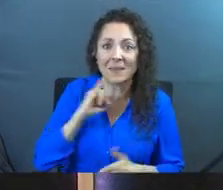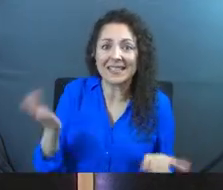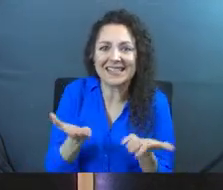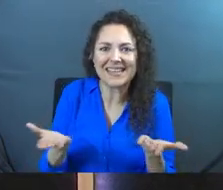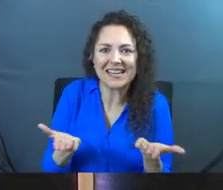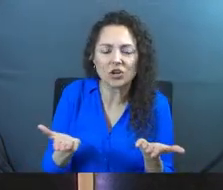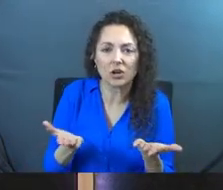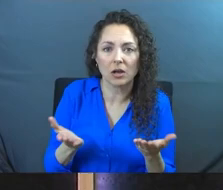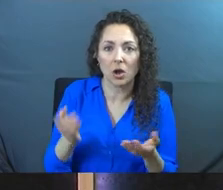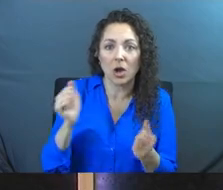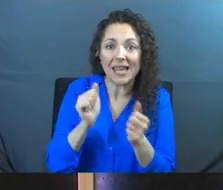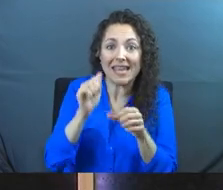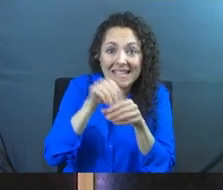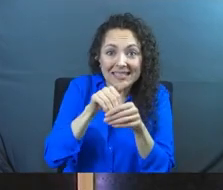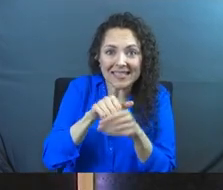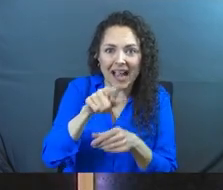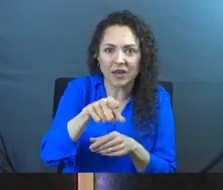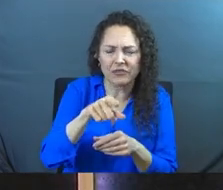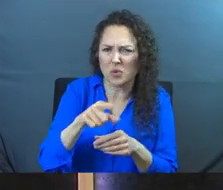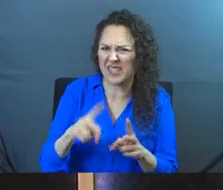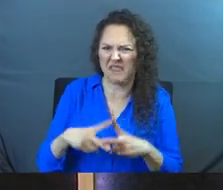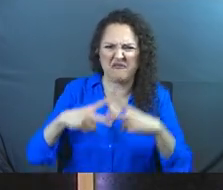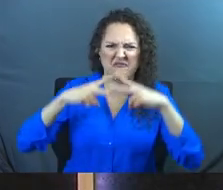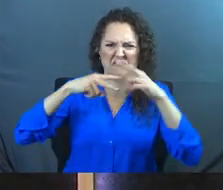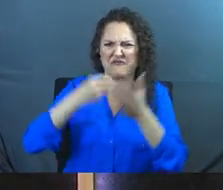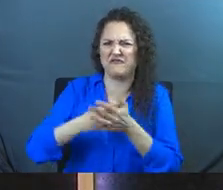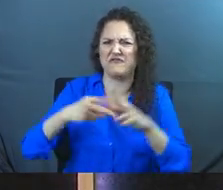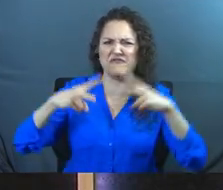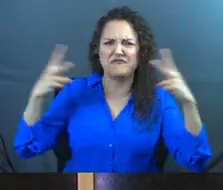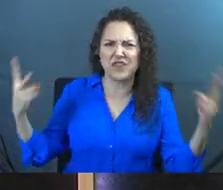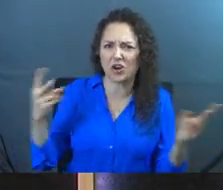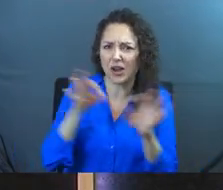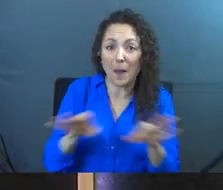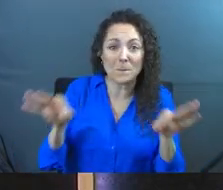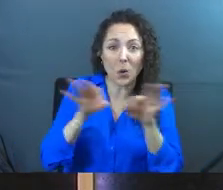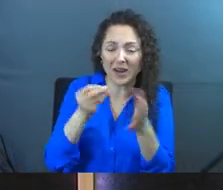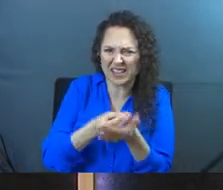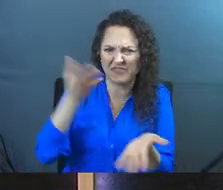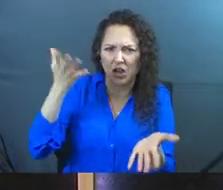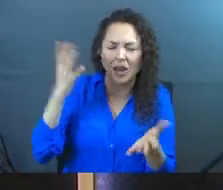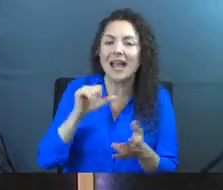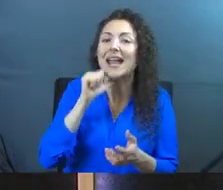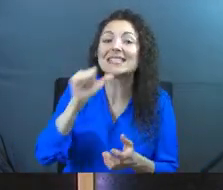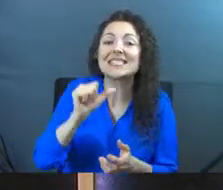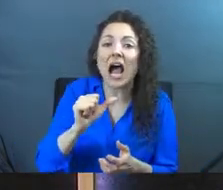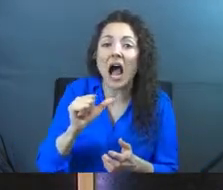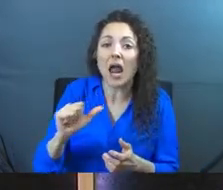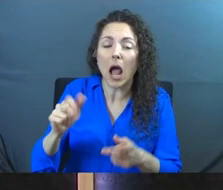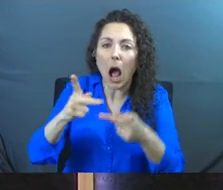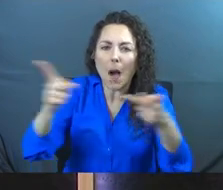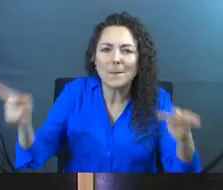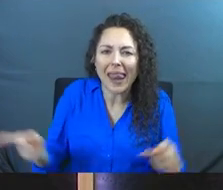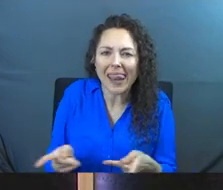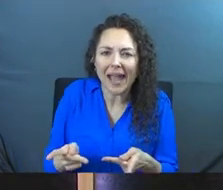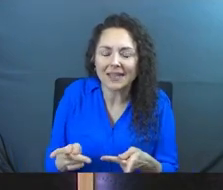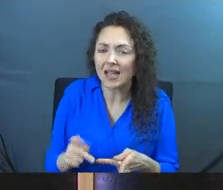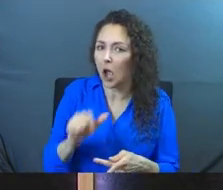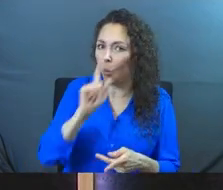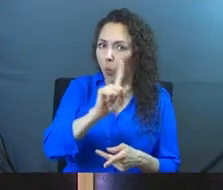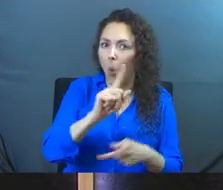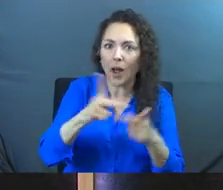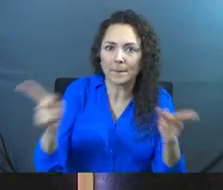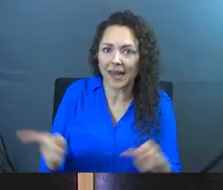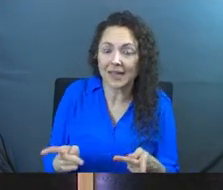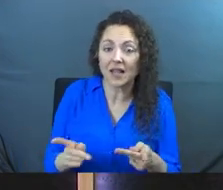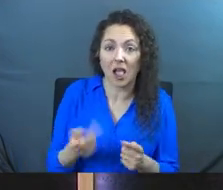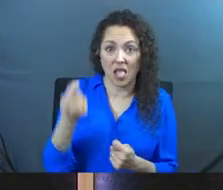your heart, which is incredibly valuable. There's not a place that we go to experience the kingdom of God. The place is here.